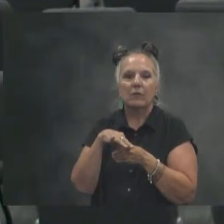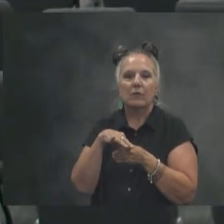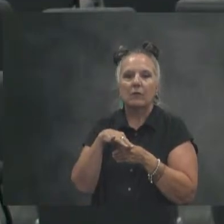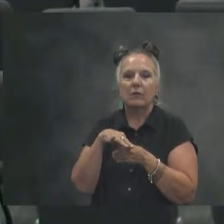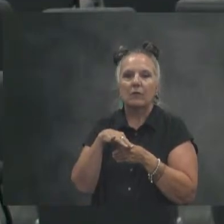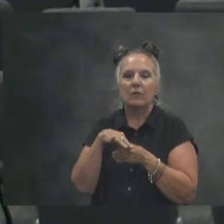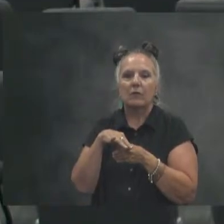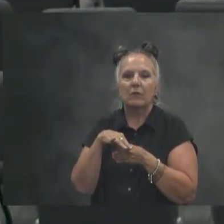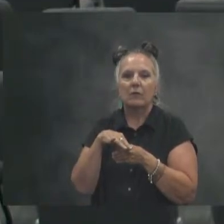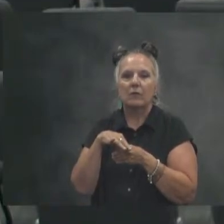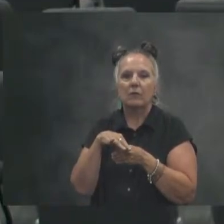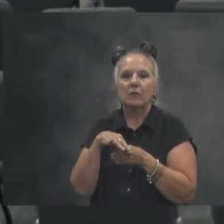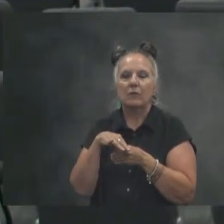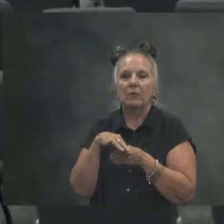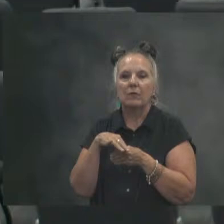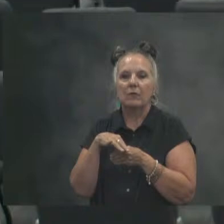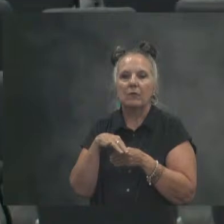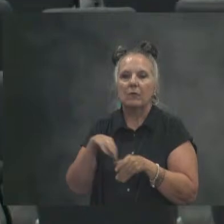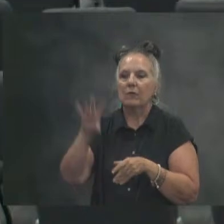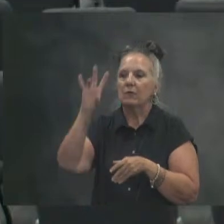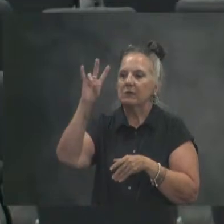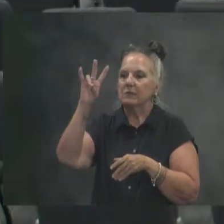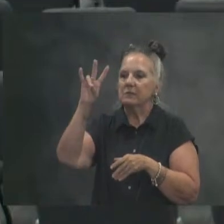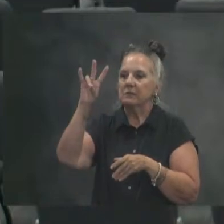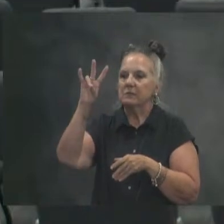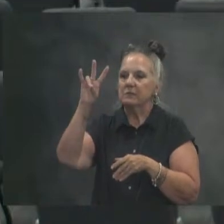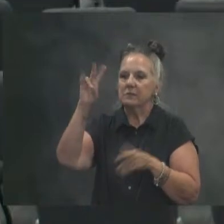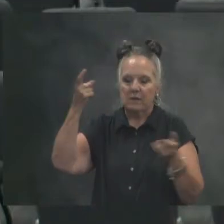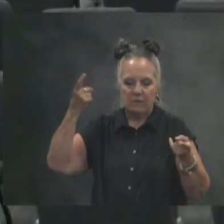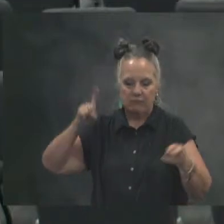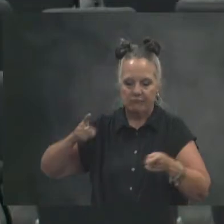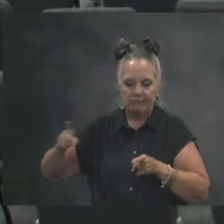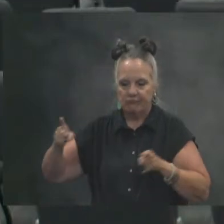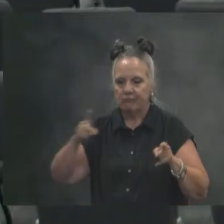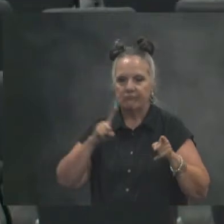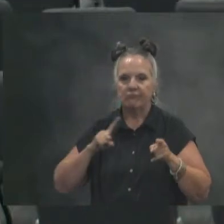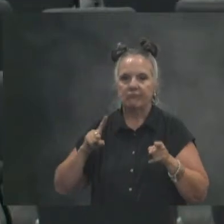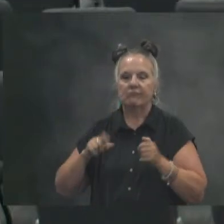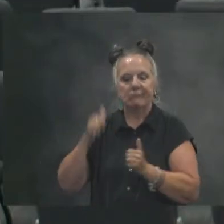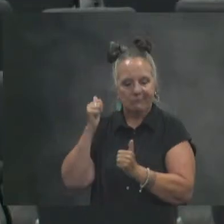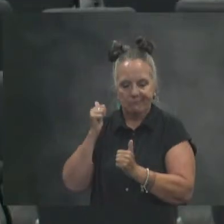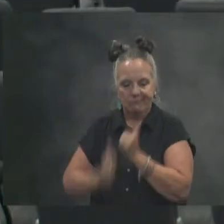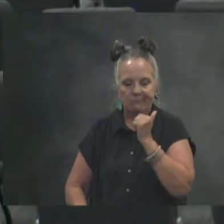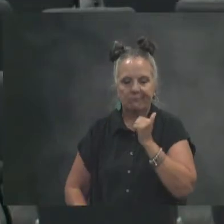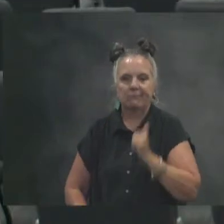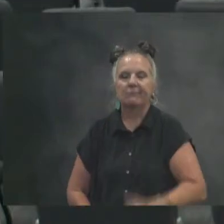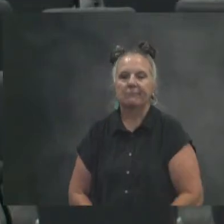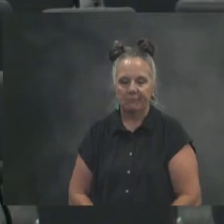favor? Okay, we have 7 affirmative, a unanimous vote.